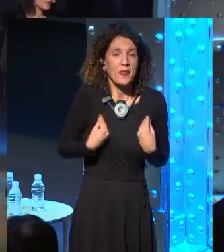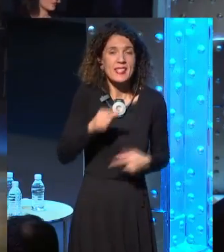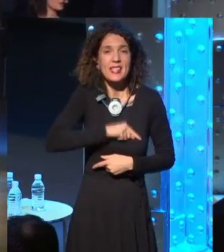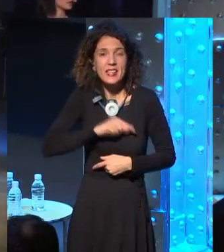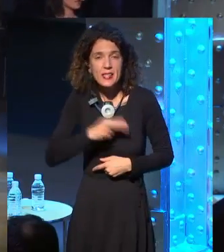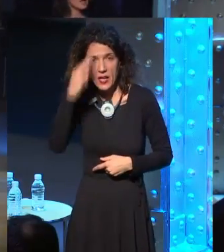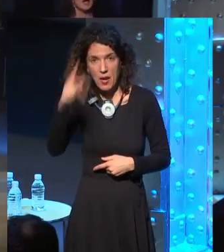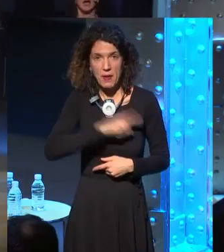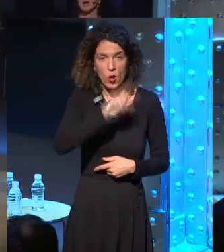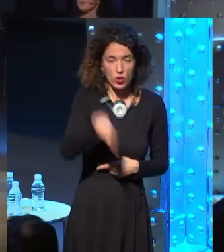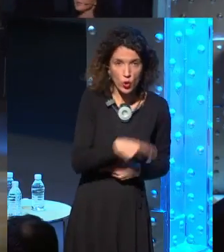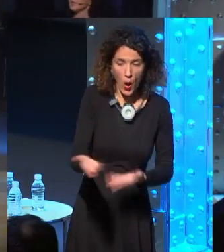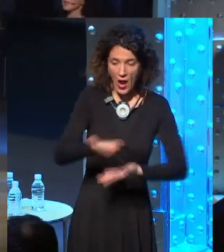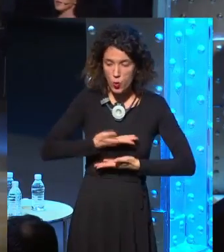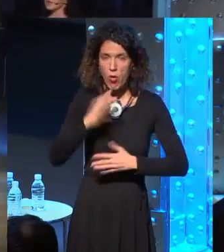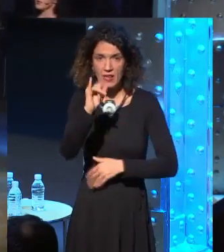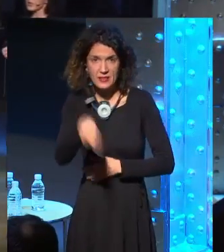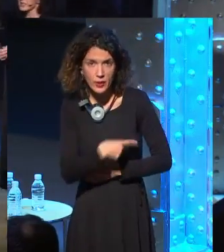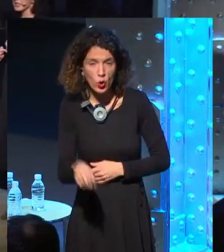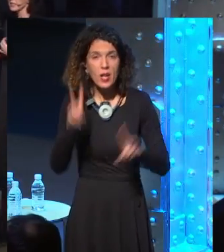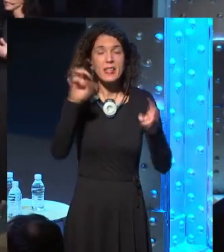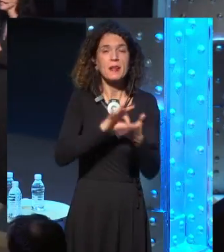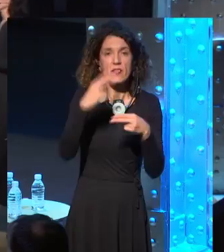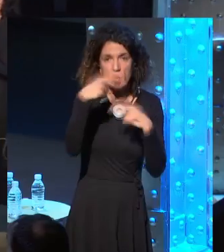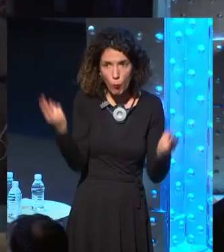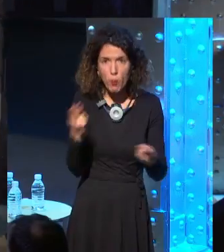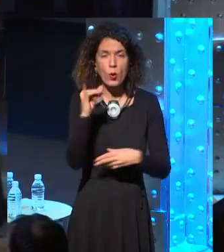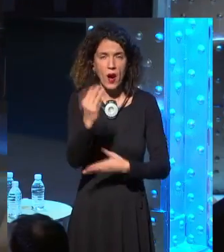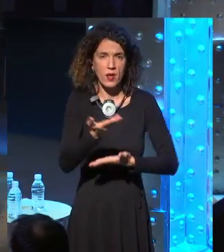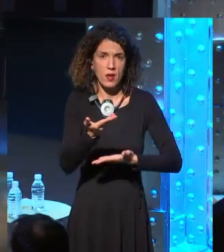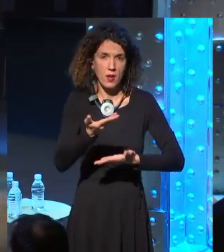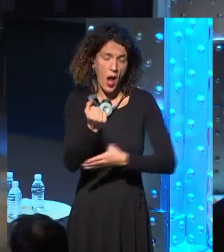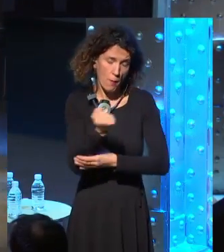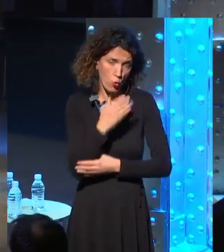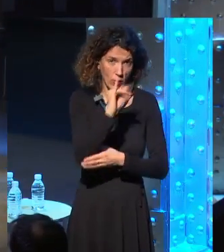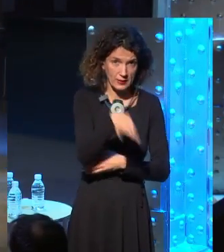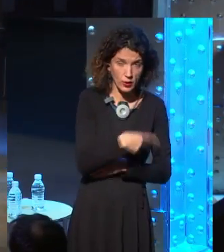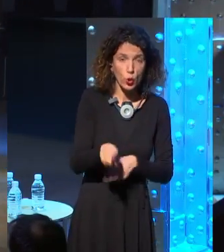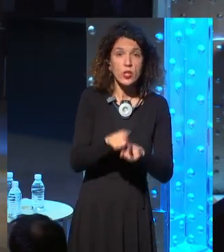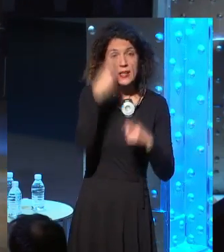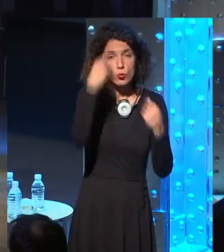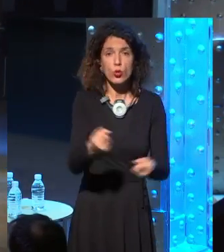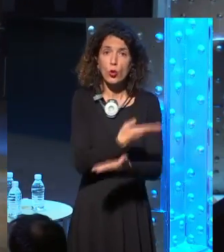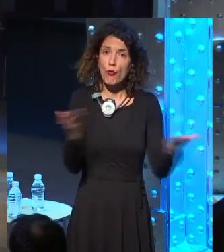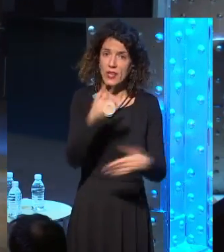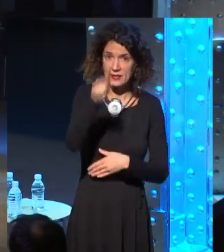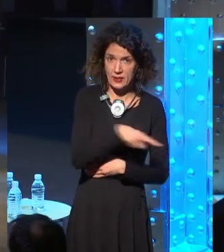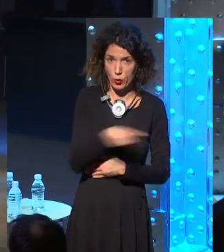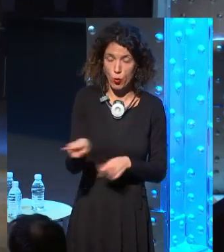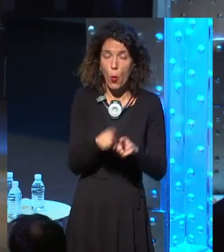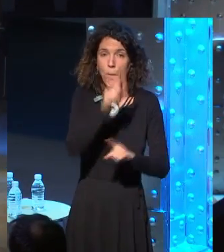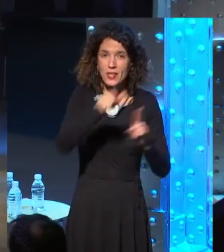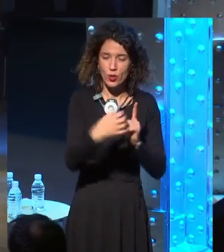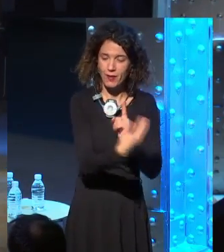get the help they want, if they are trusting the institutions, the people around them, if they feel